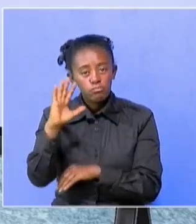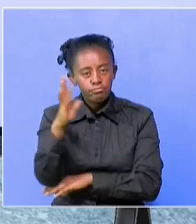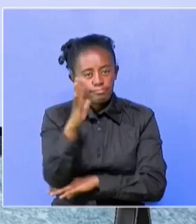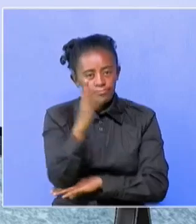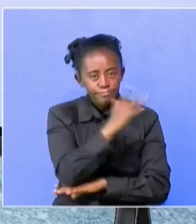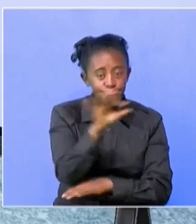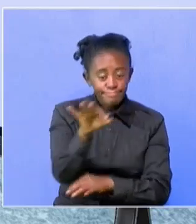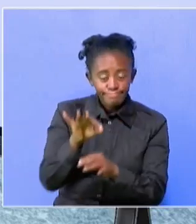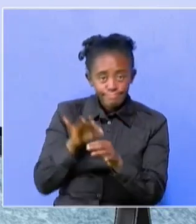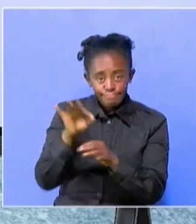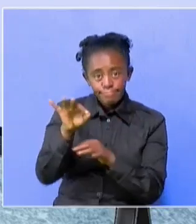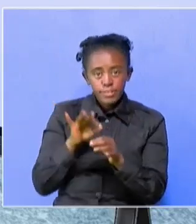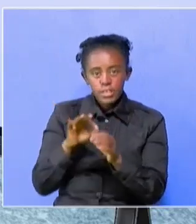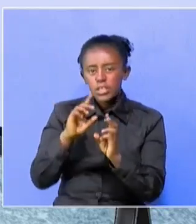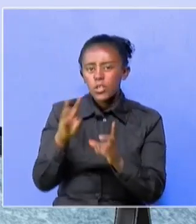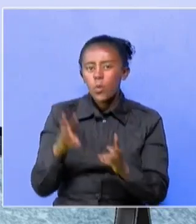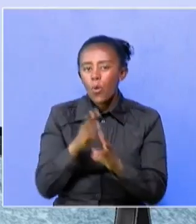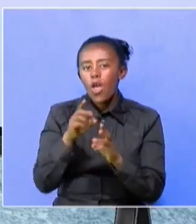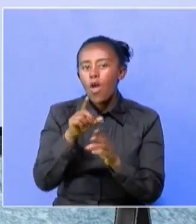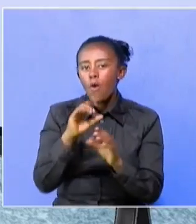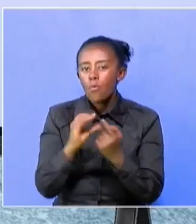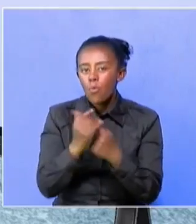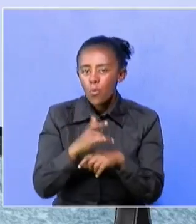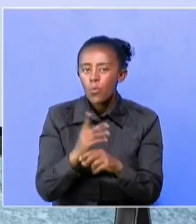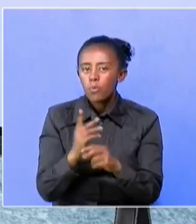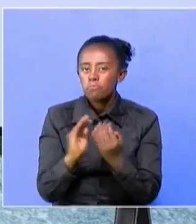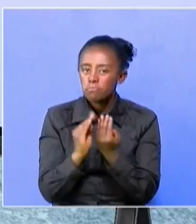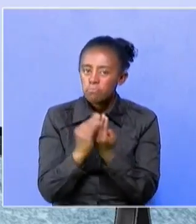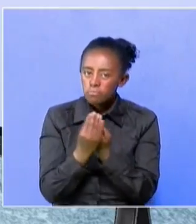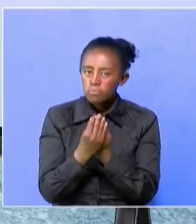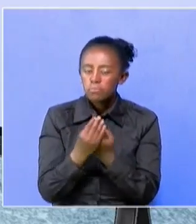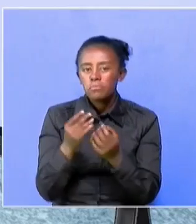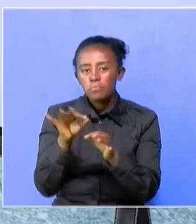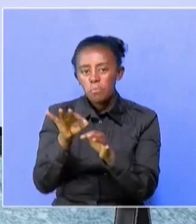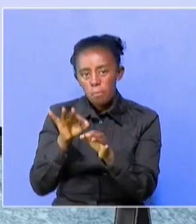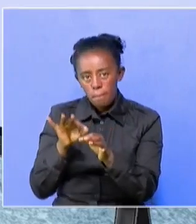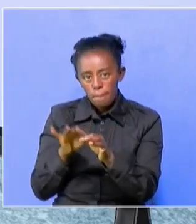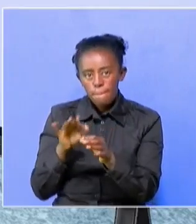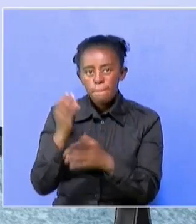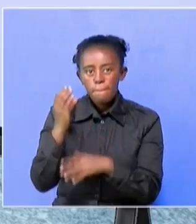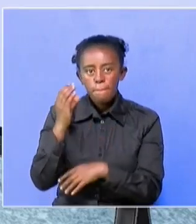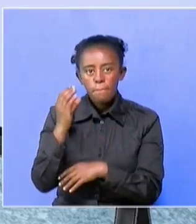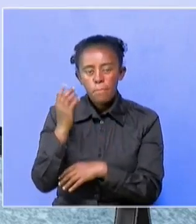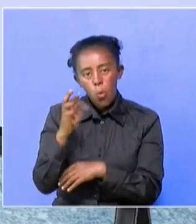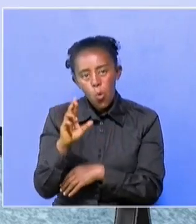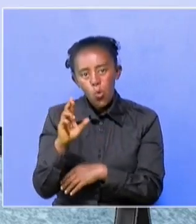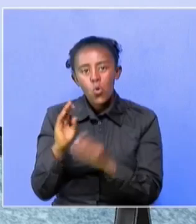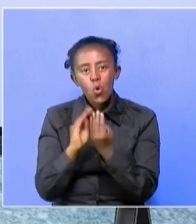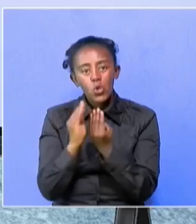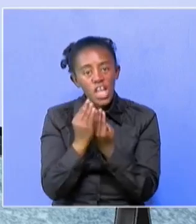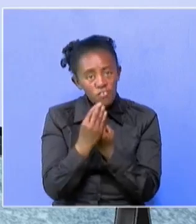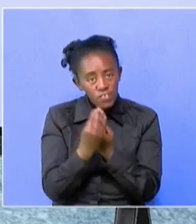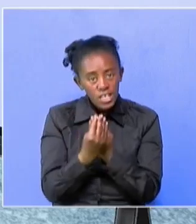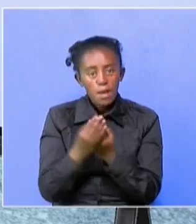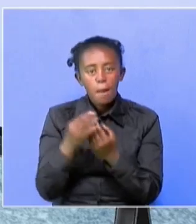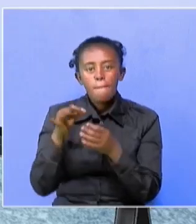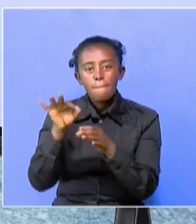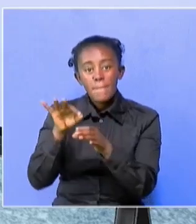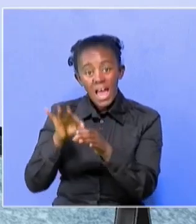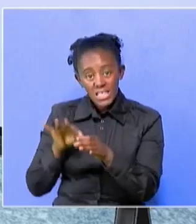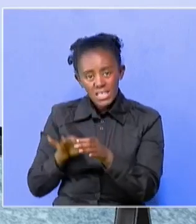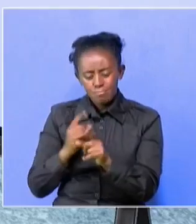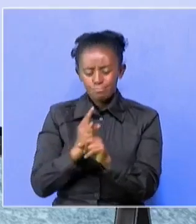the way how you are, keeping plants or conserving plants in the right